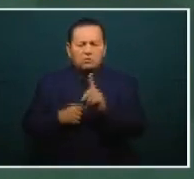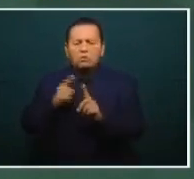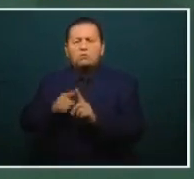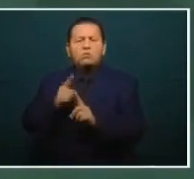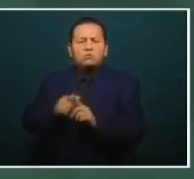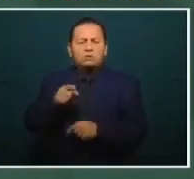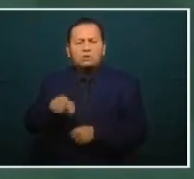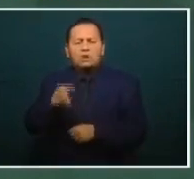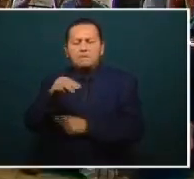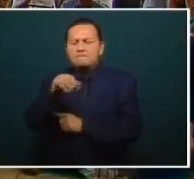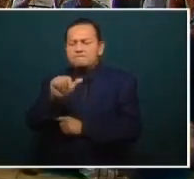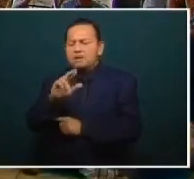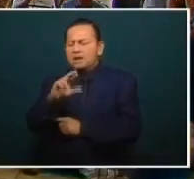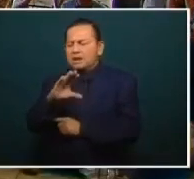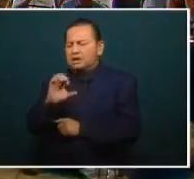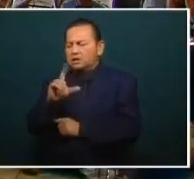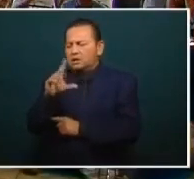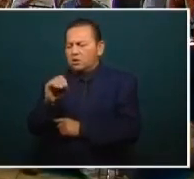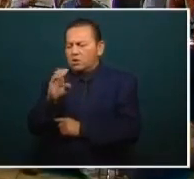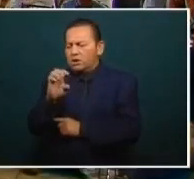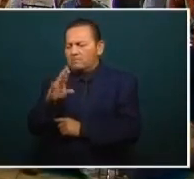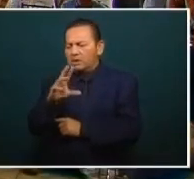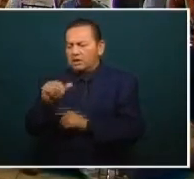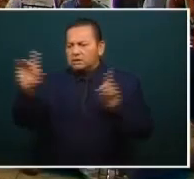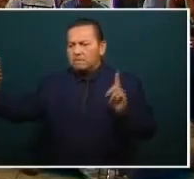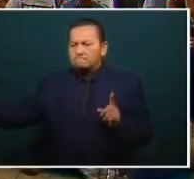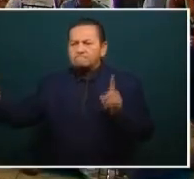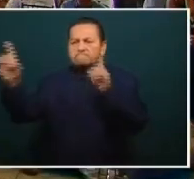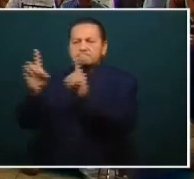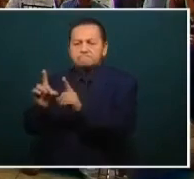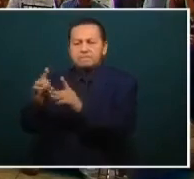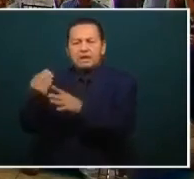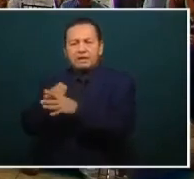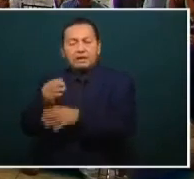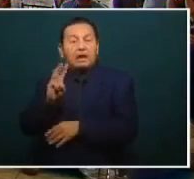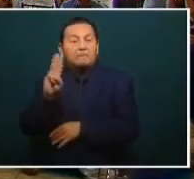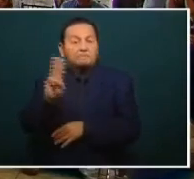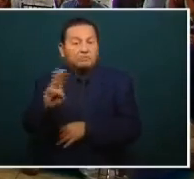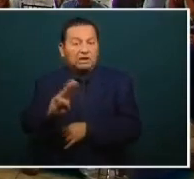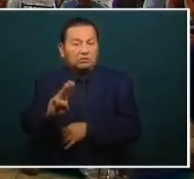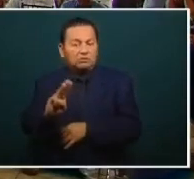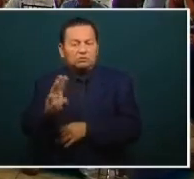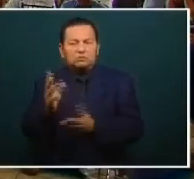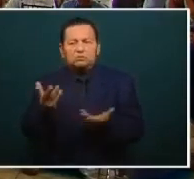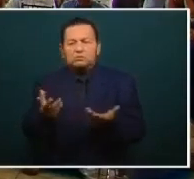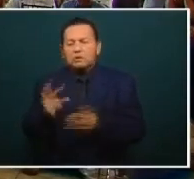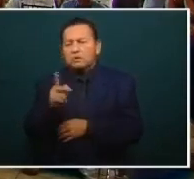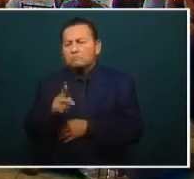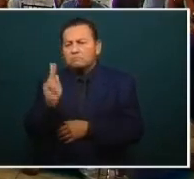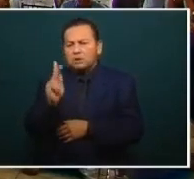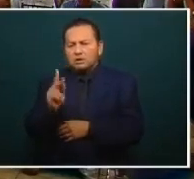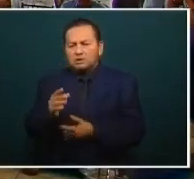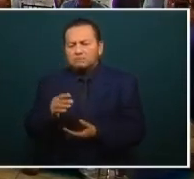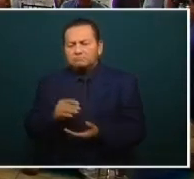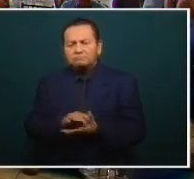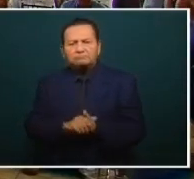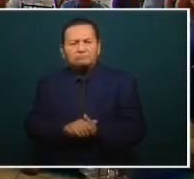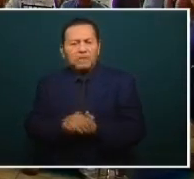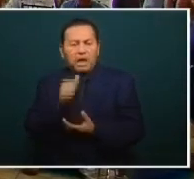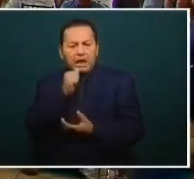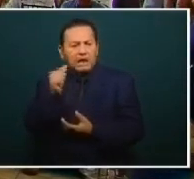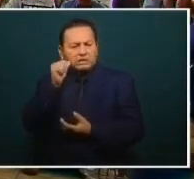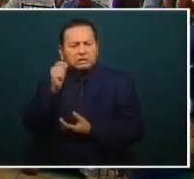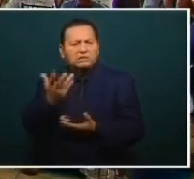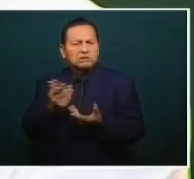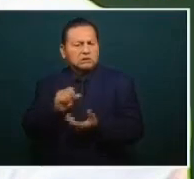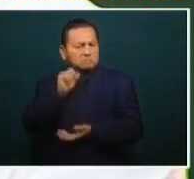and the Mexican delegation will be headed by Esto Abreu. el miércoles, And this will be pero on Wednesday. desde ayer mismo